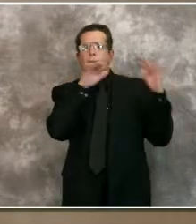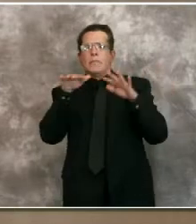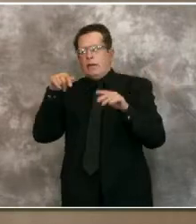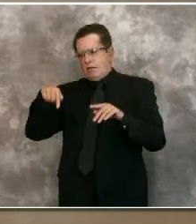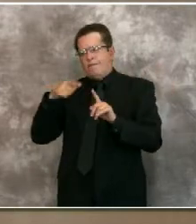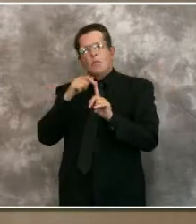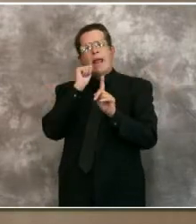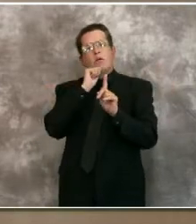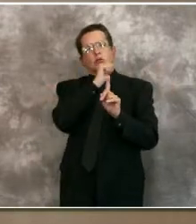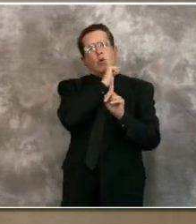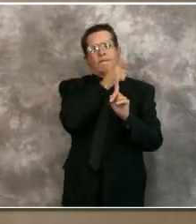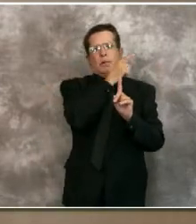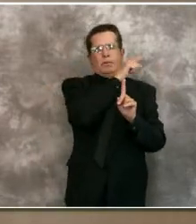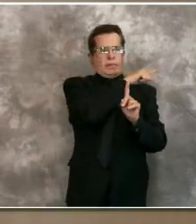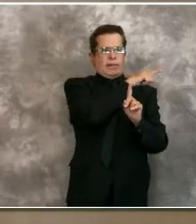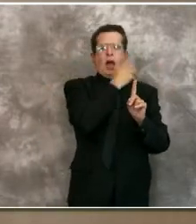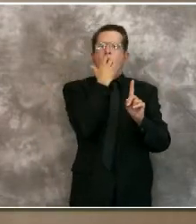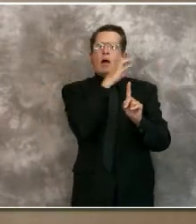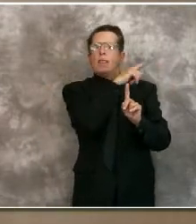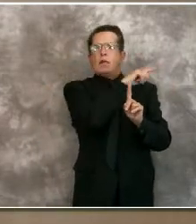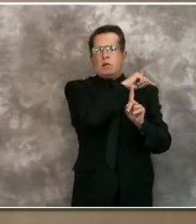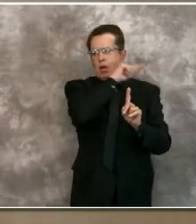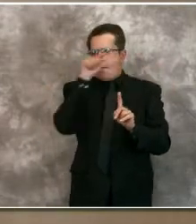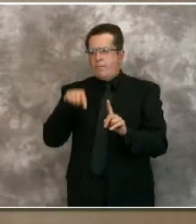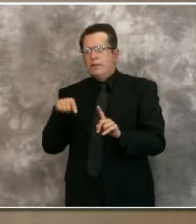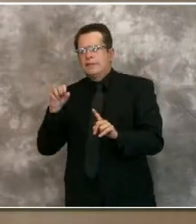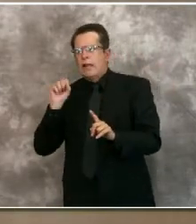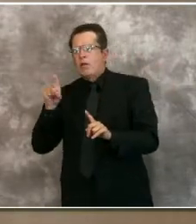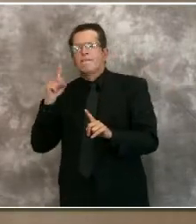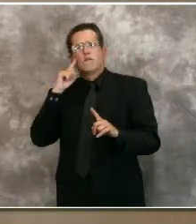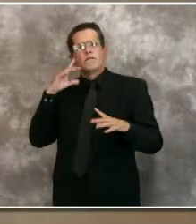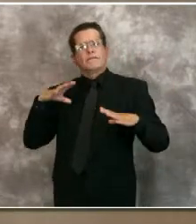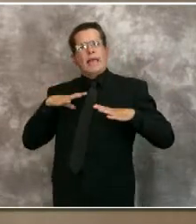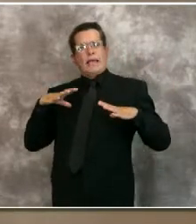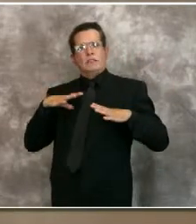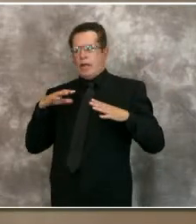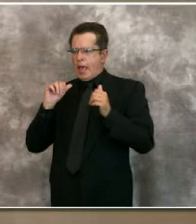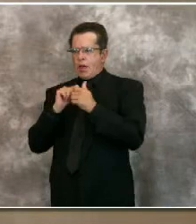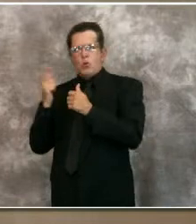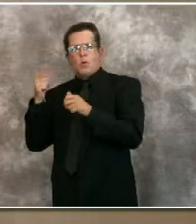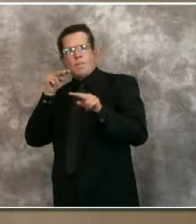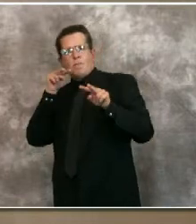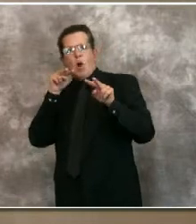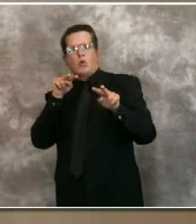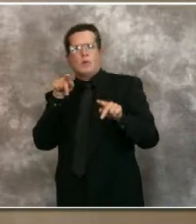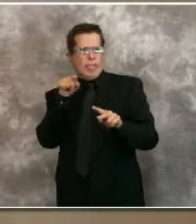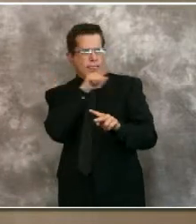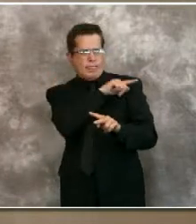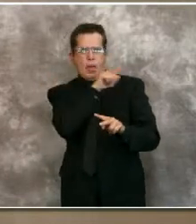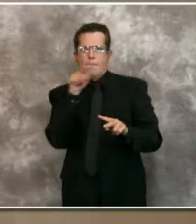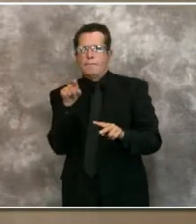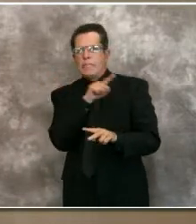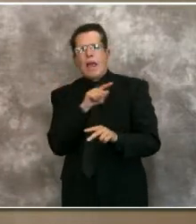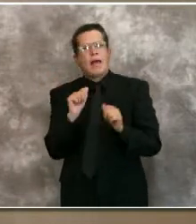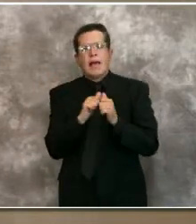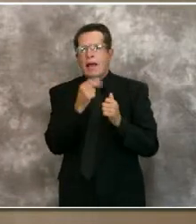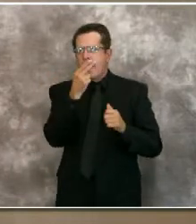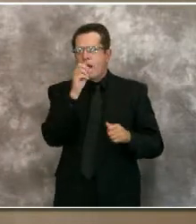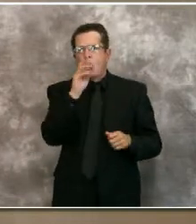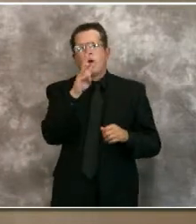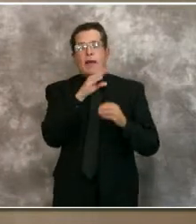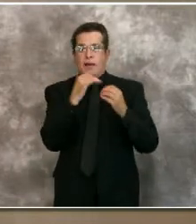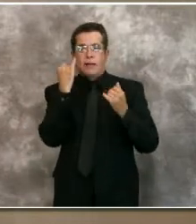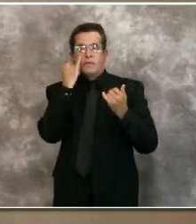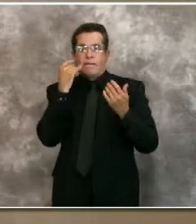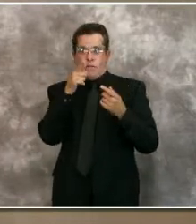vacation when it heats up. How are you monitoring those visitors, if you even can, and what are your concerns